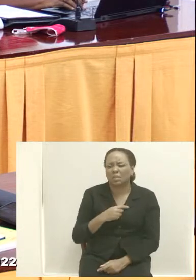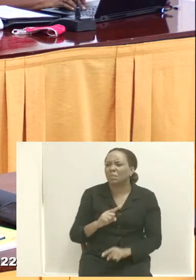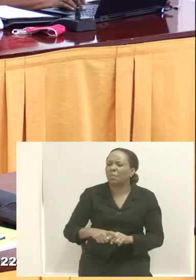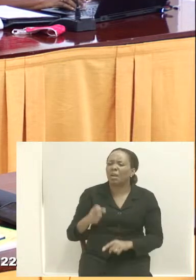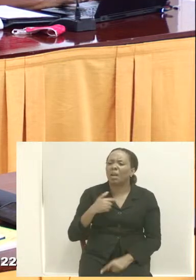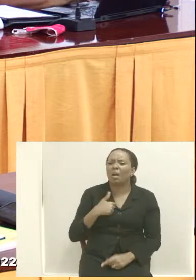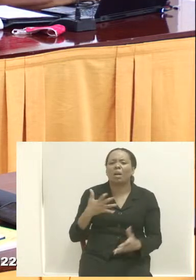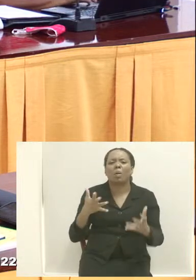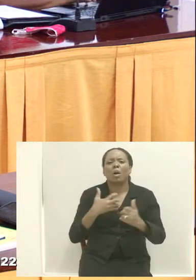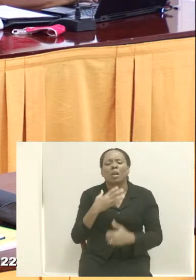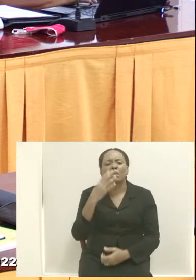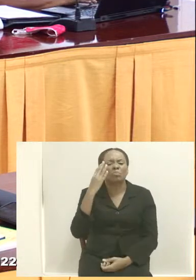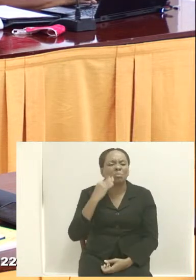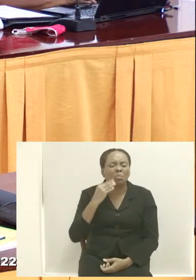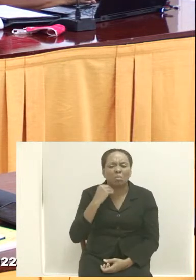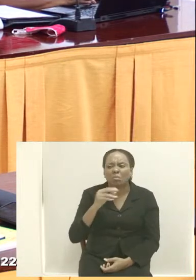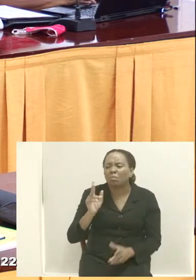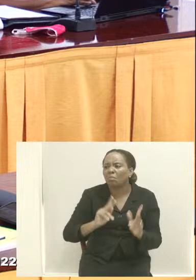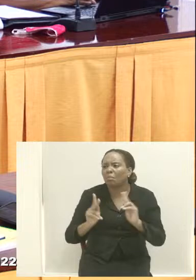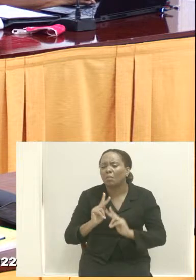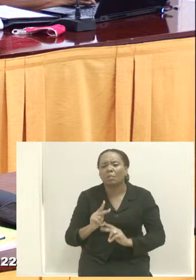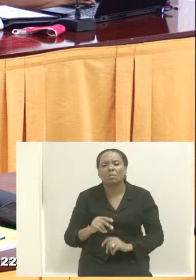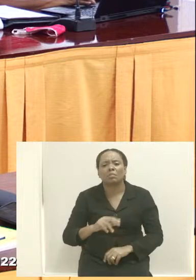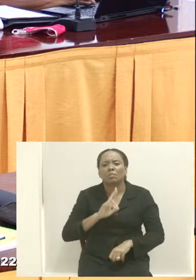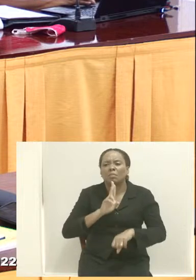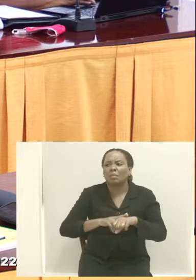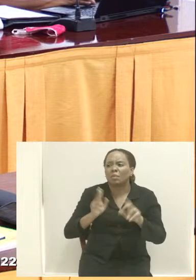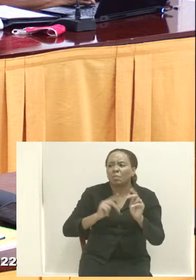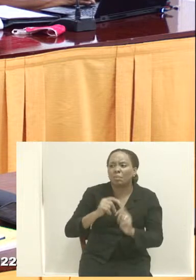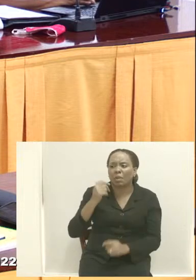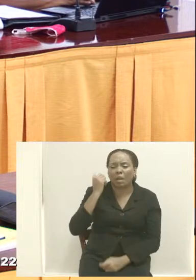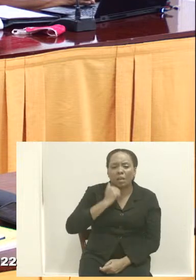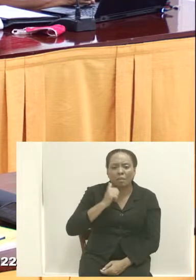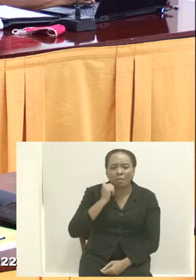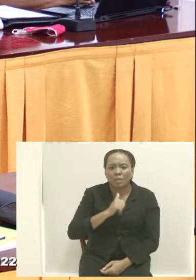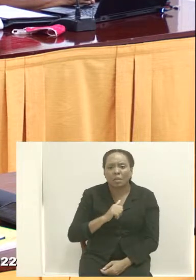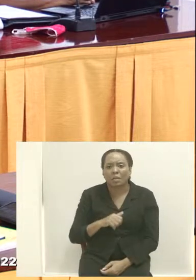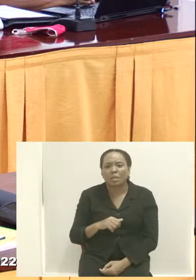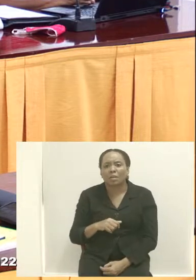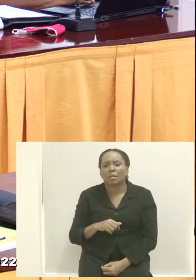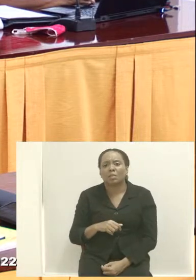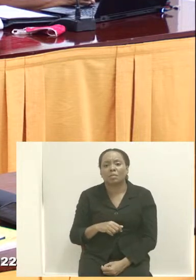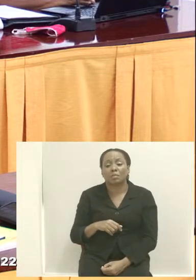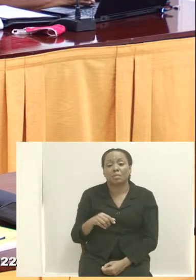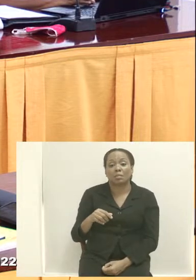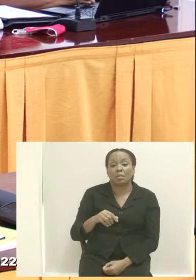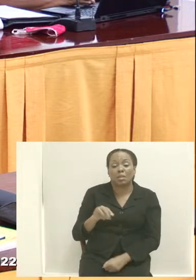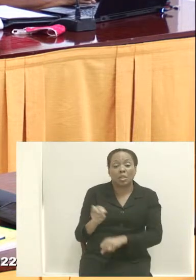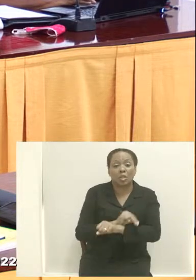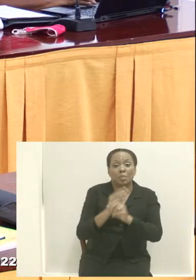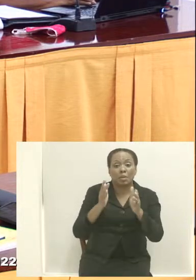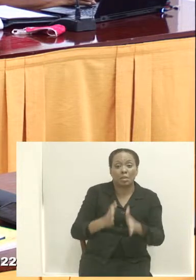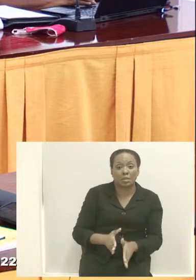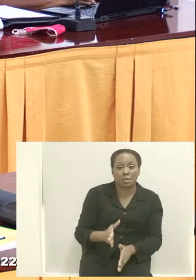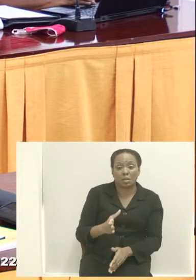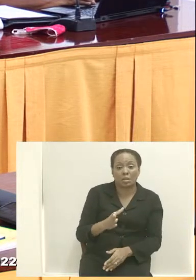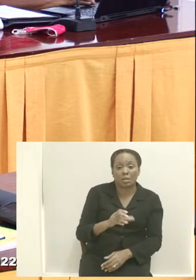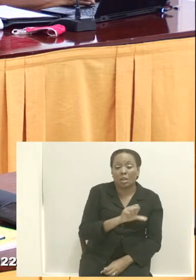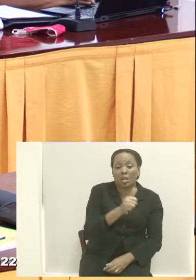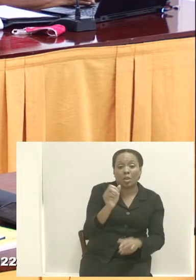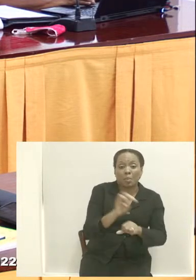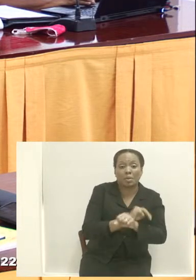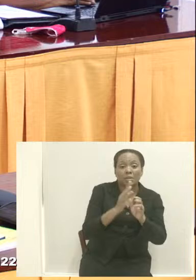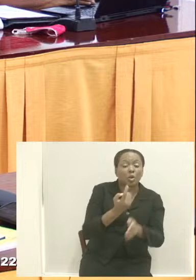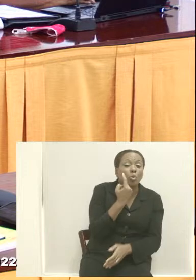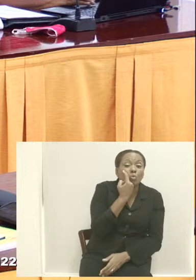Member who just spoke knows that he and I were small business persons together, albeit we practice as attorneys